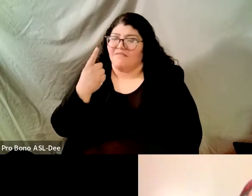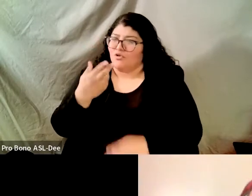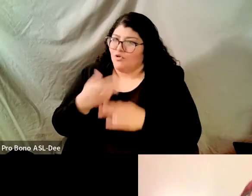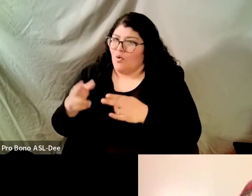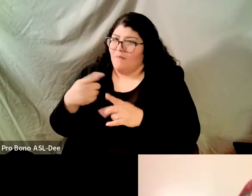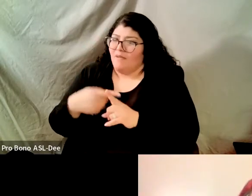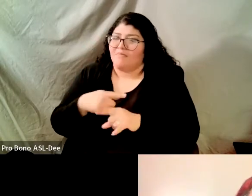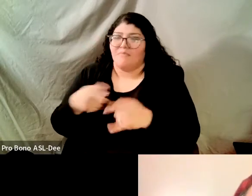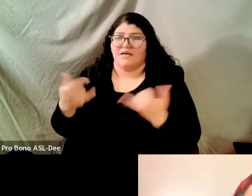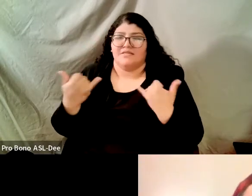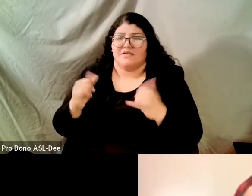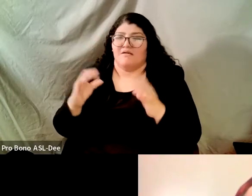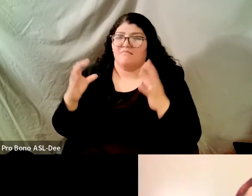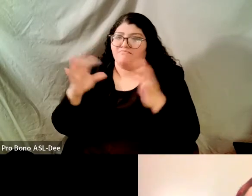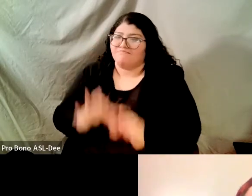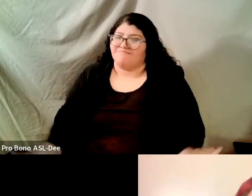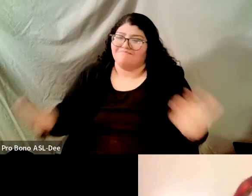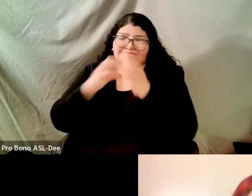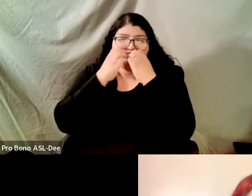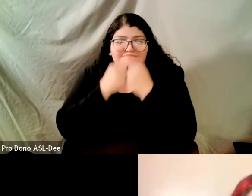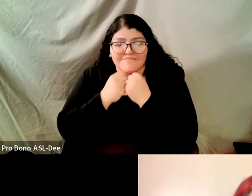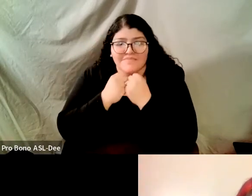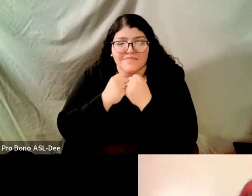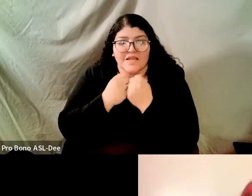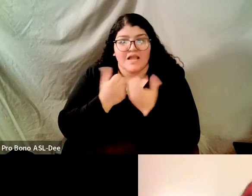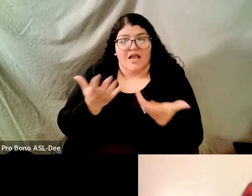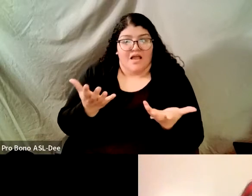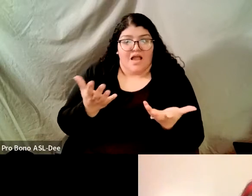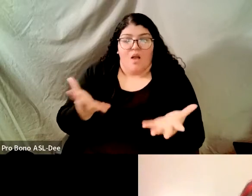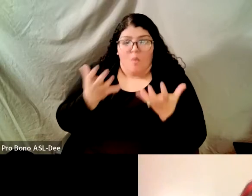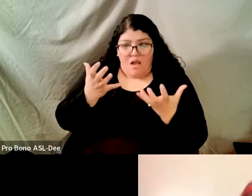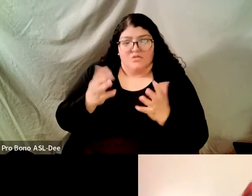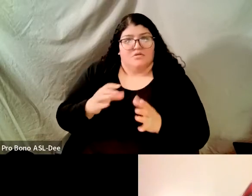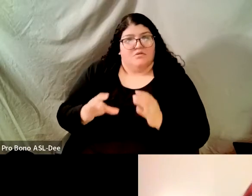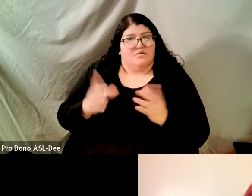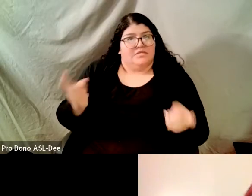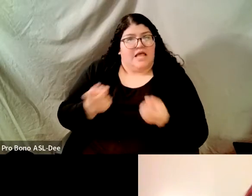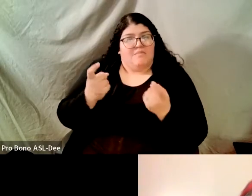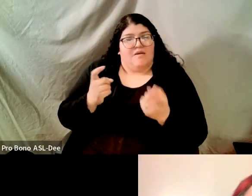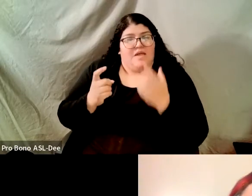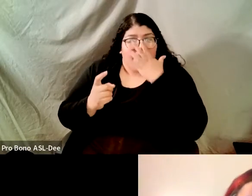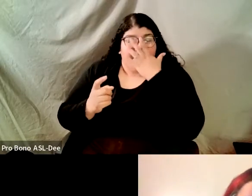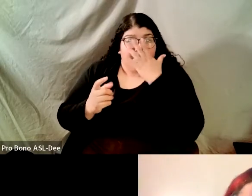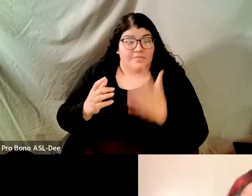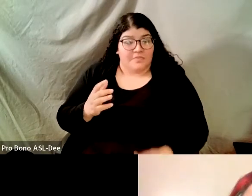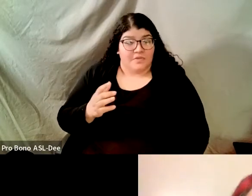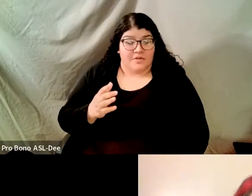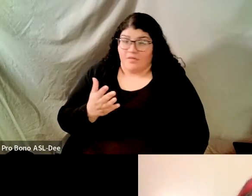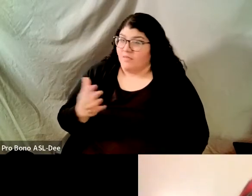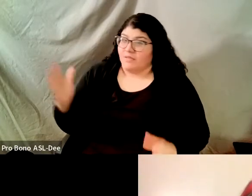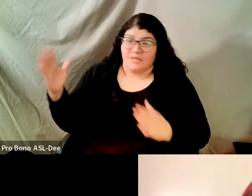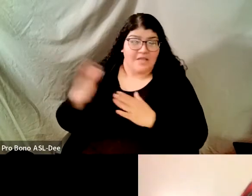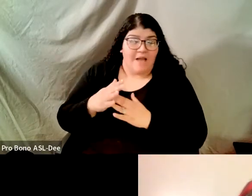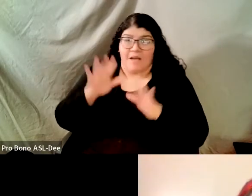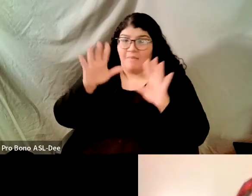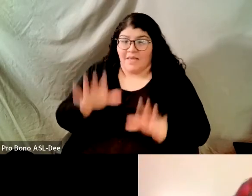And I would be remiss if I didn't use my platform to celebrate one of the most amazing Black women that I